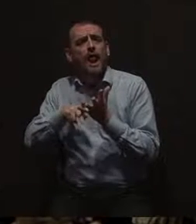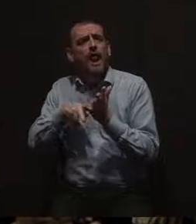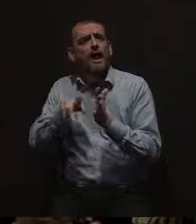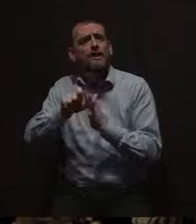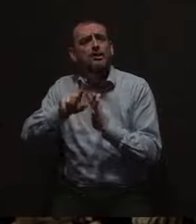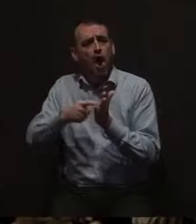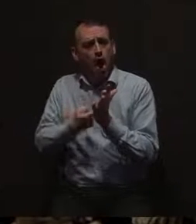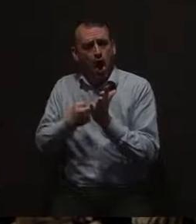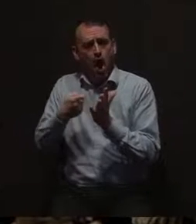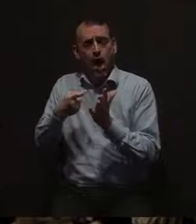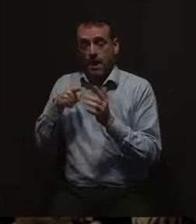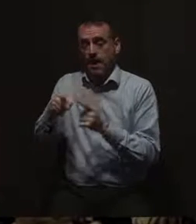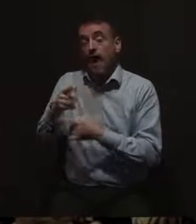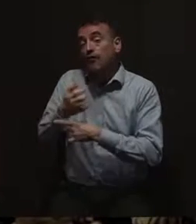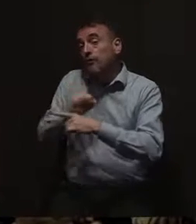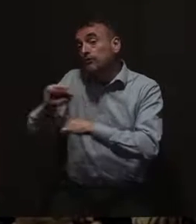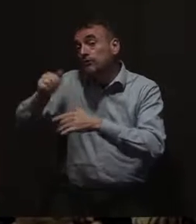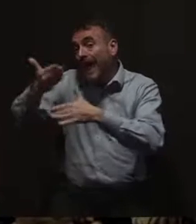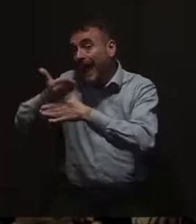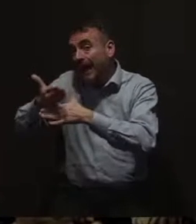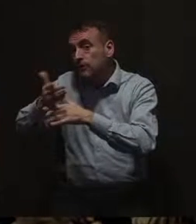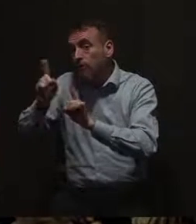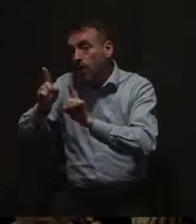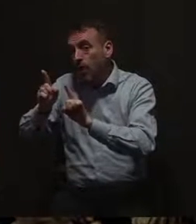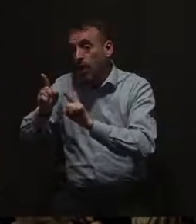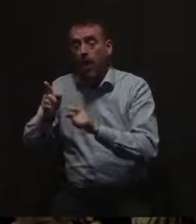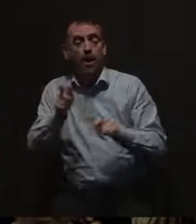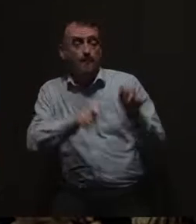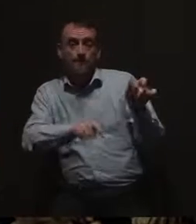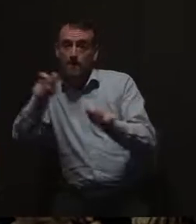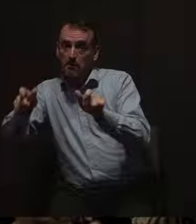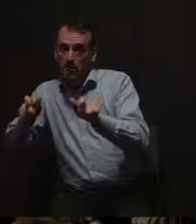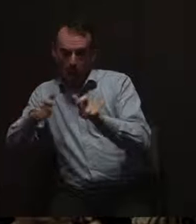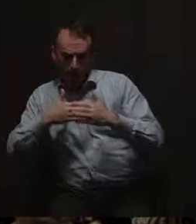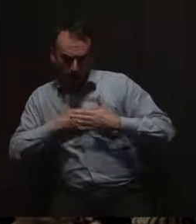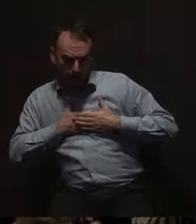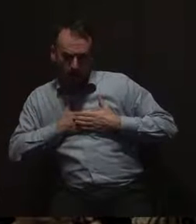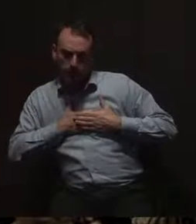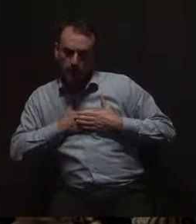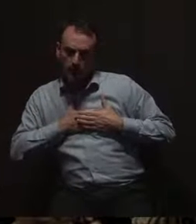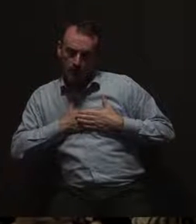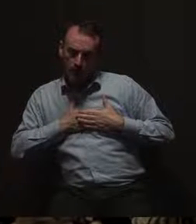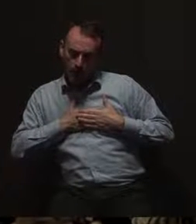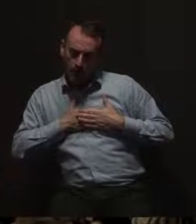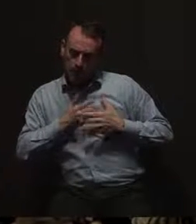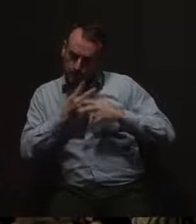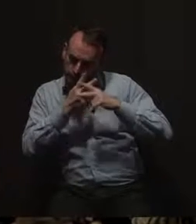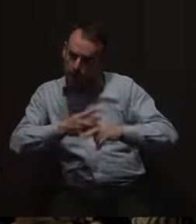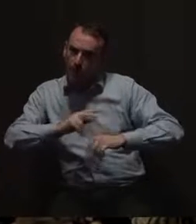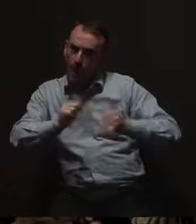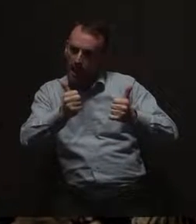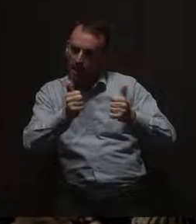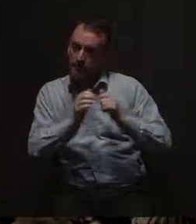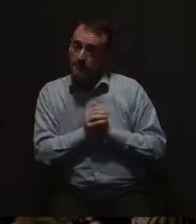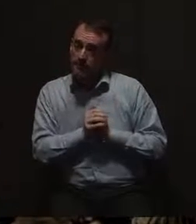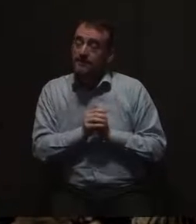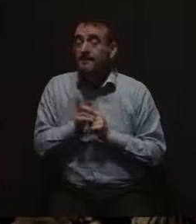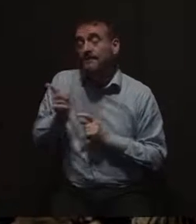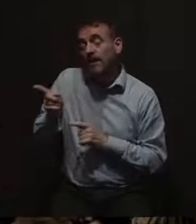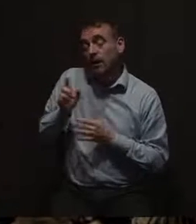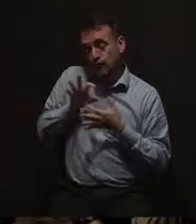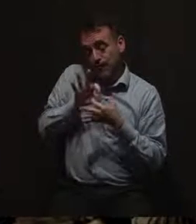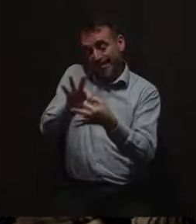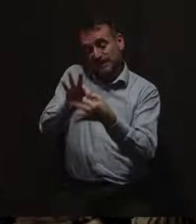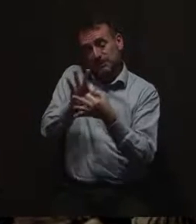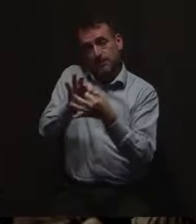well. He hasn't said that. But what he said is, the state is a relationship. It is a partnership between